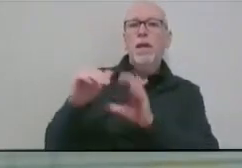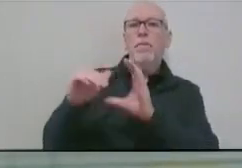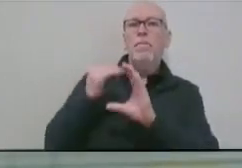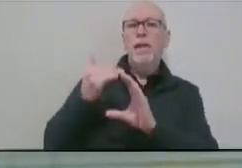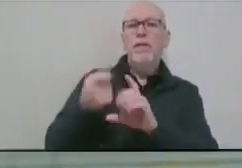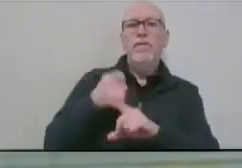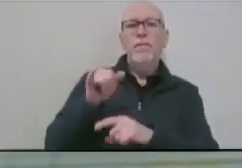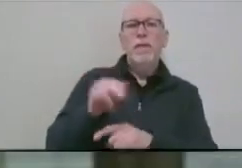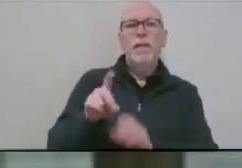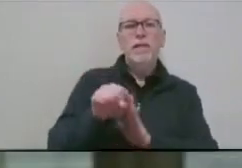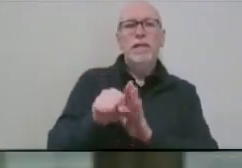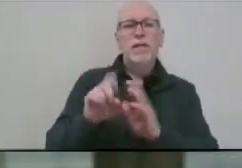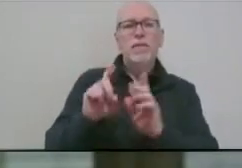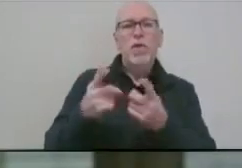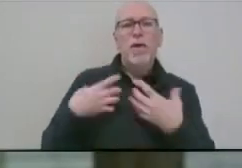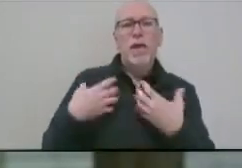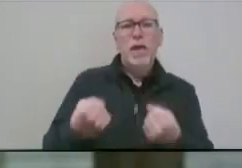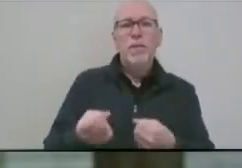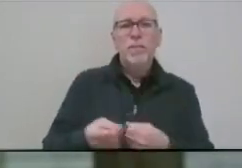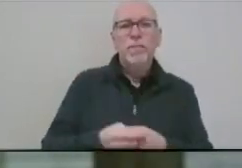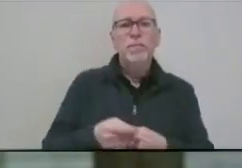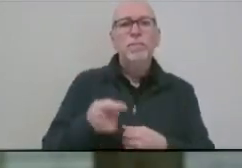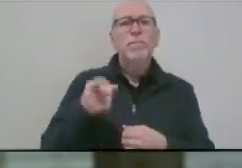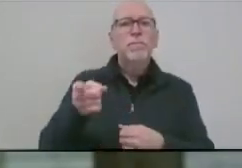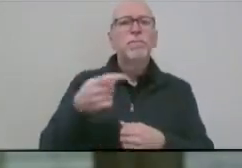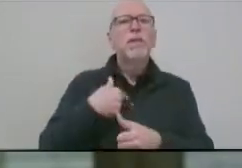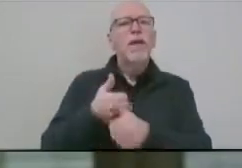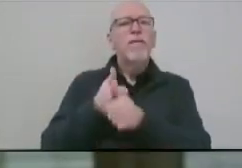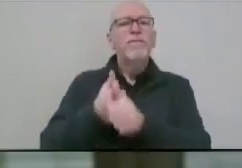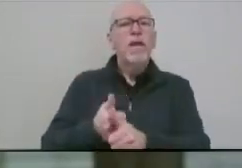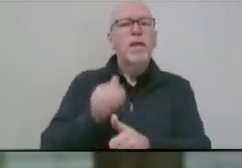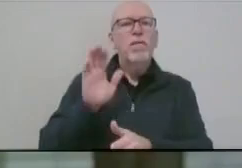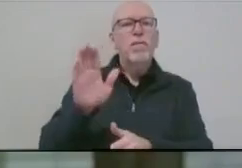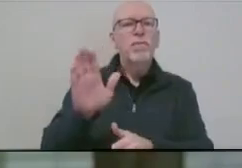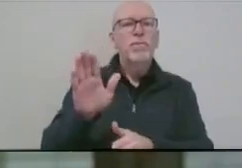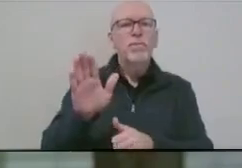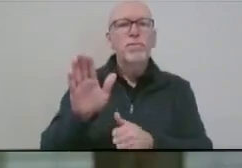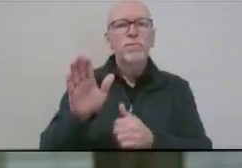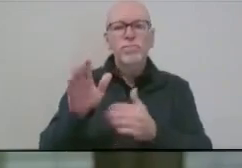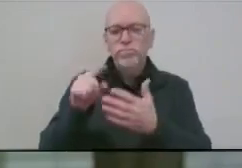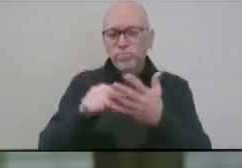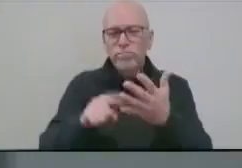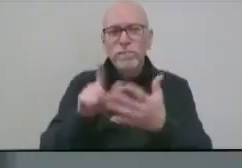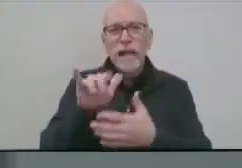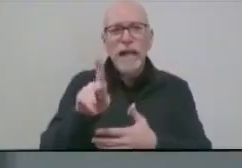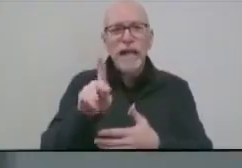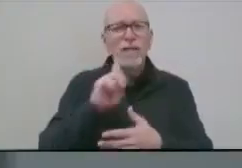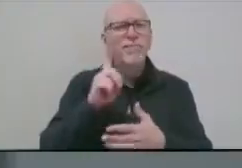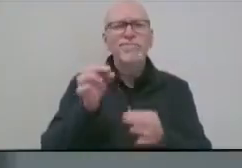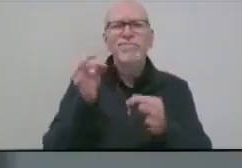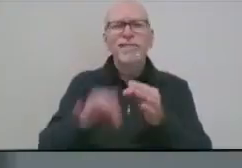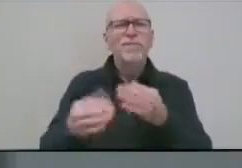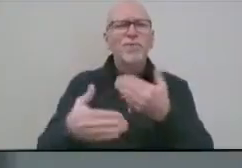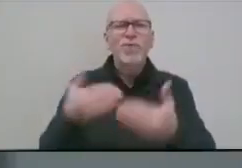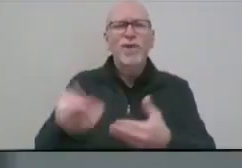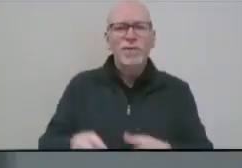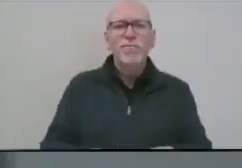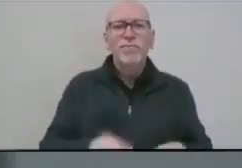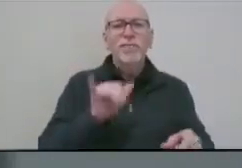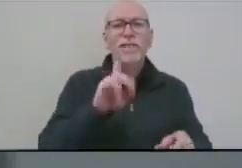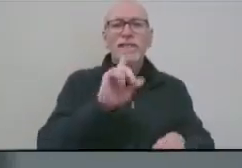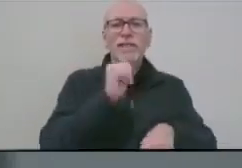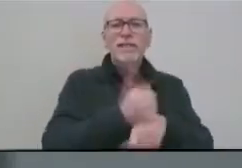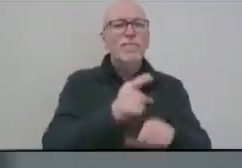State Department of Health. Basically, I followed the link, and it was a simple process. Indiana has set up a great website.